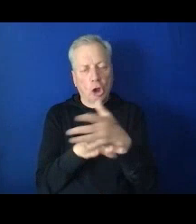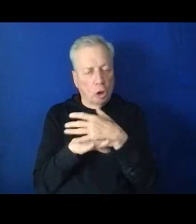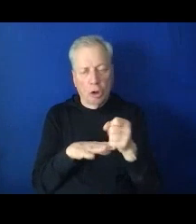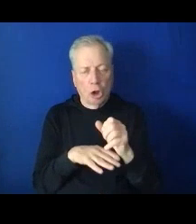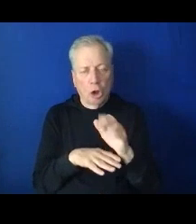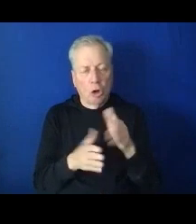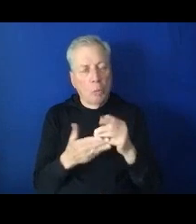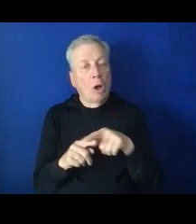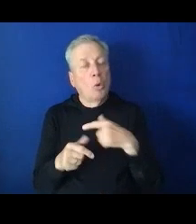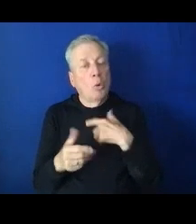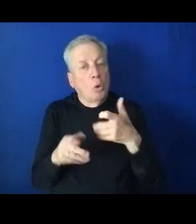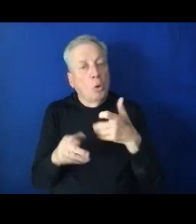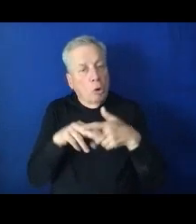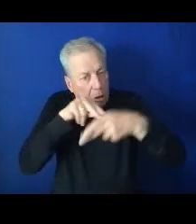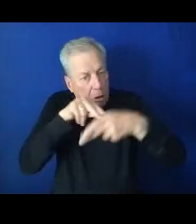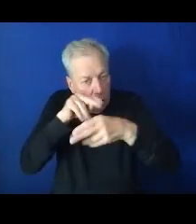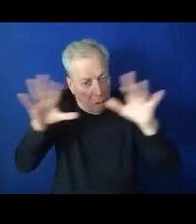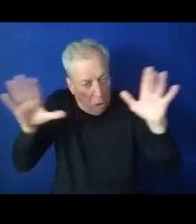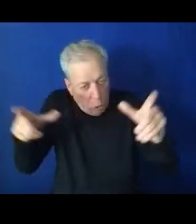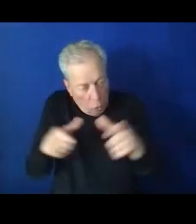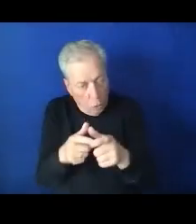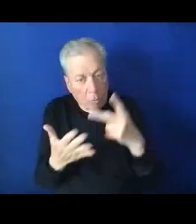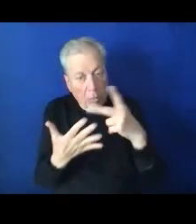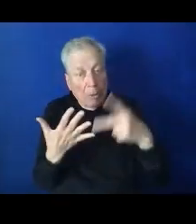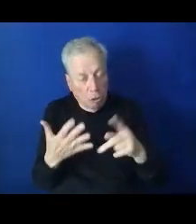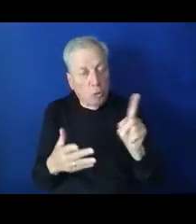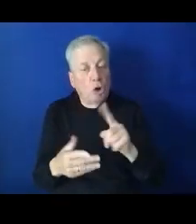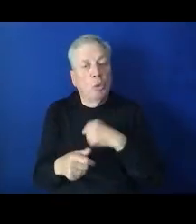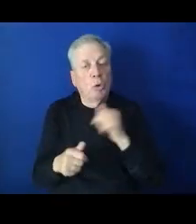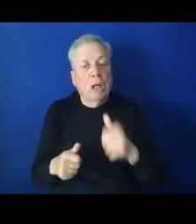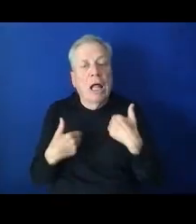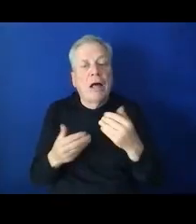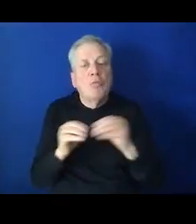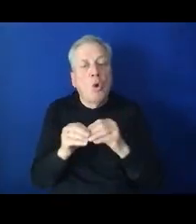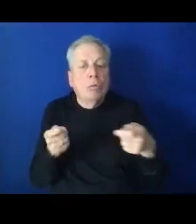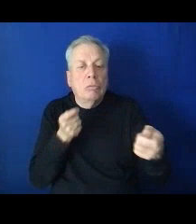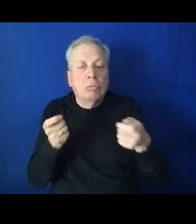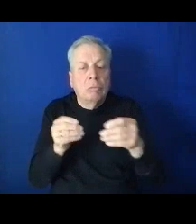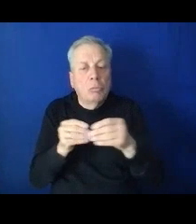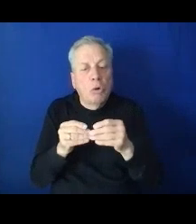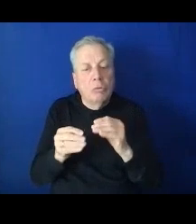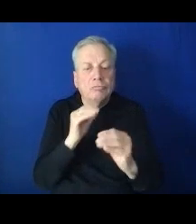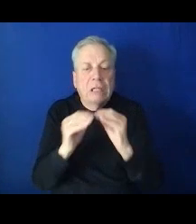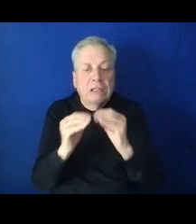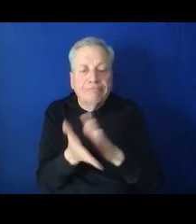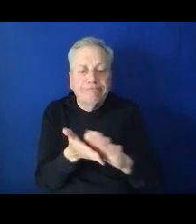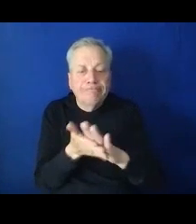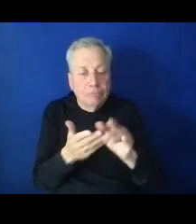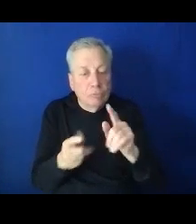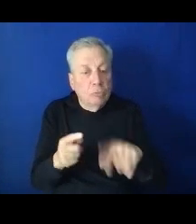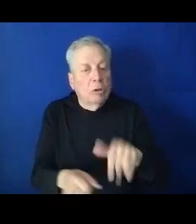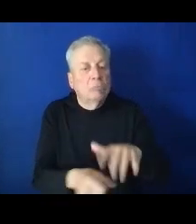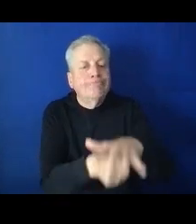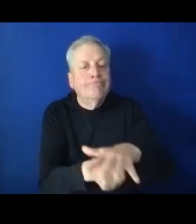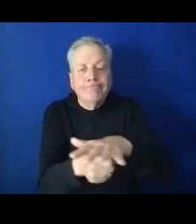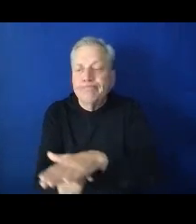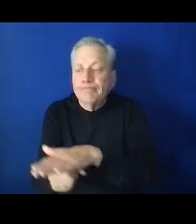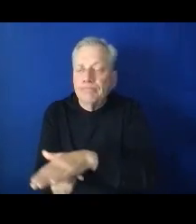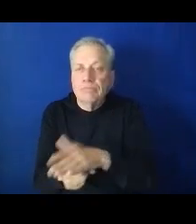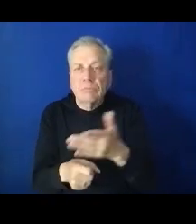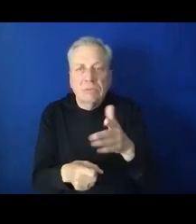crash the population sufficiently enough where we get to a maintenance level where we can continue to suppress, but that our